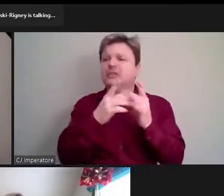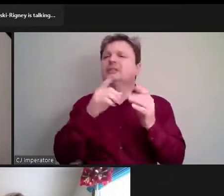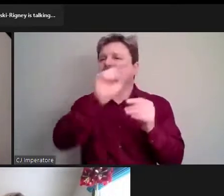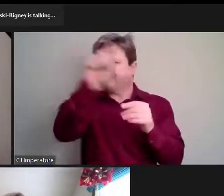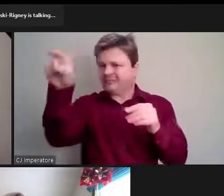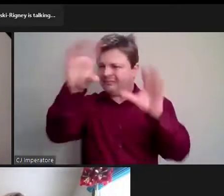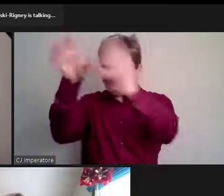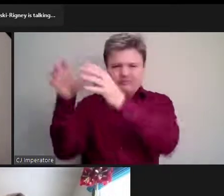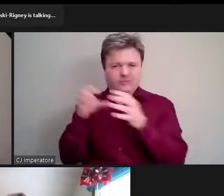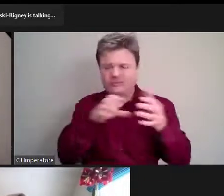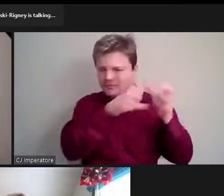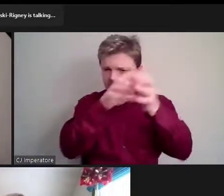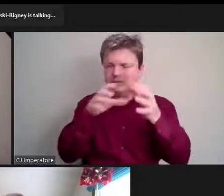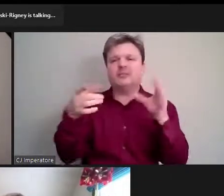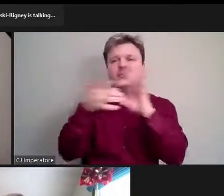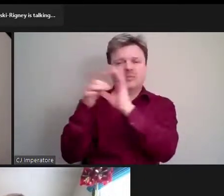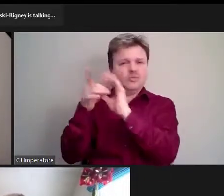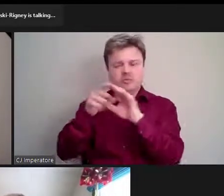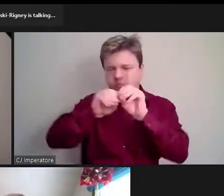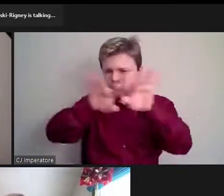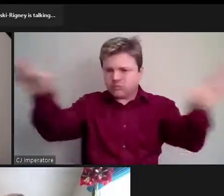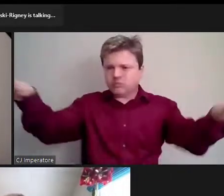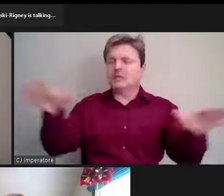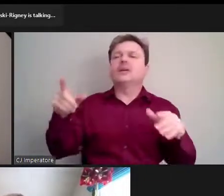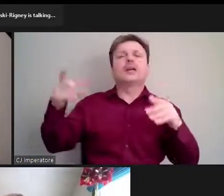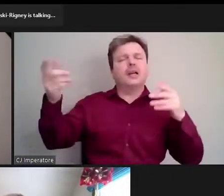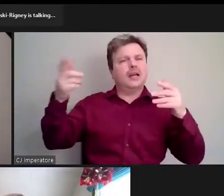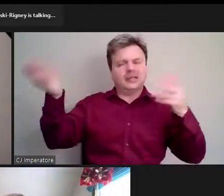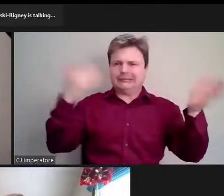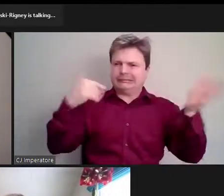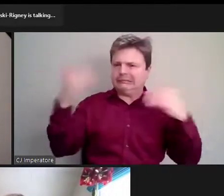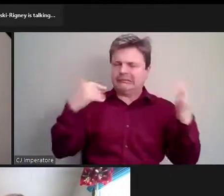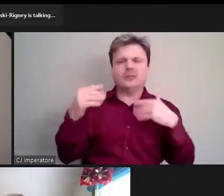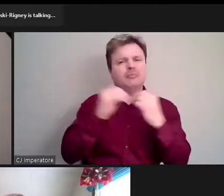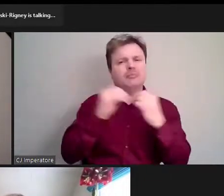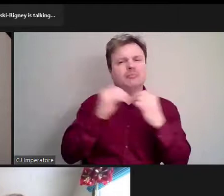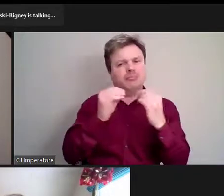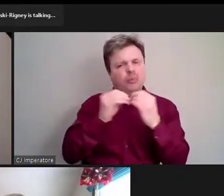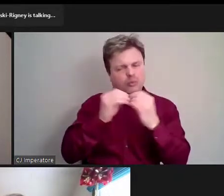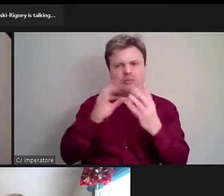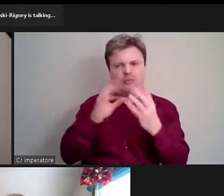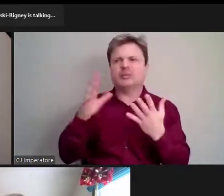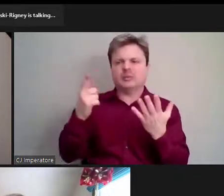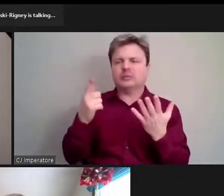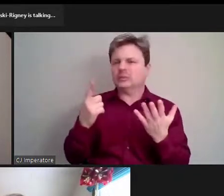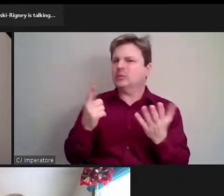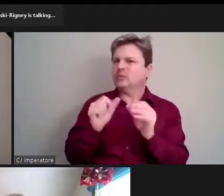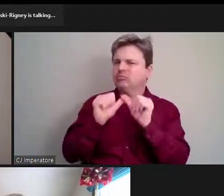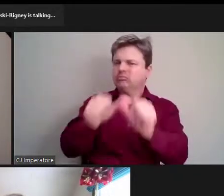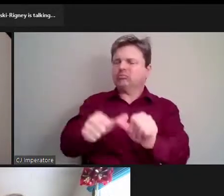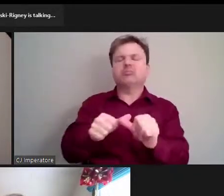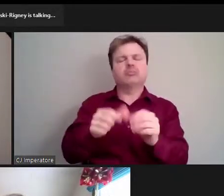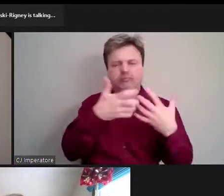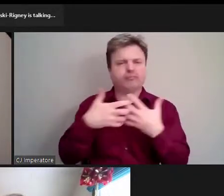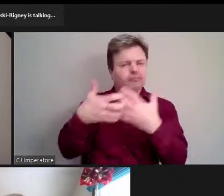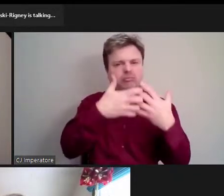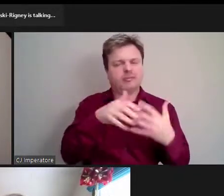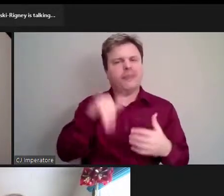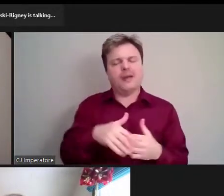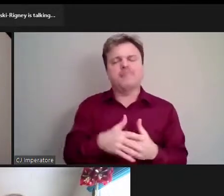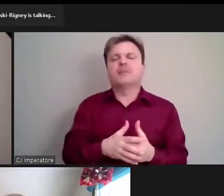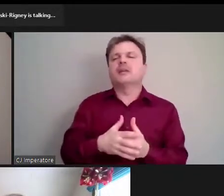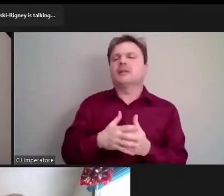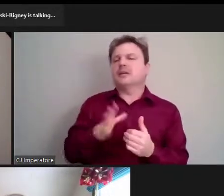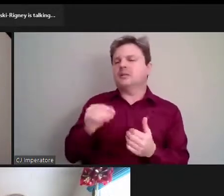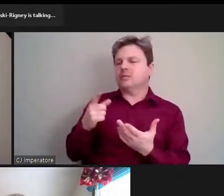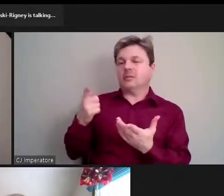connected to other places and bring in more stakeholders. And that not only enhances the conversation, but it also means there's more folks to support